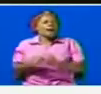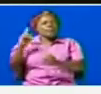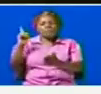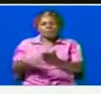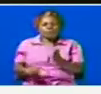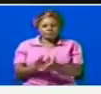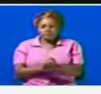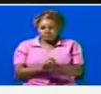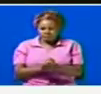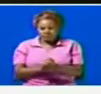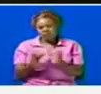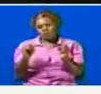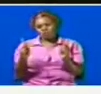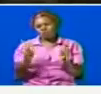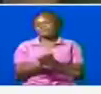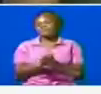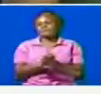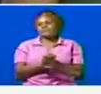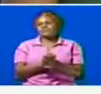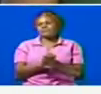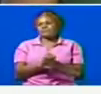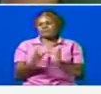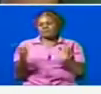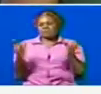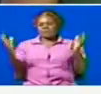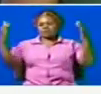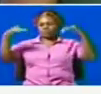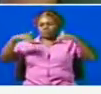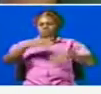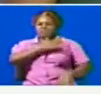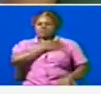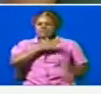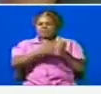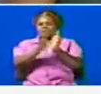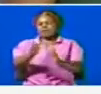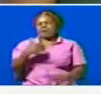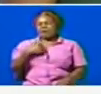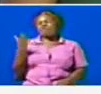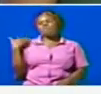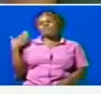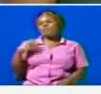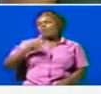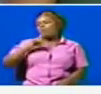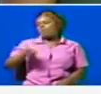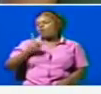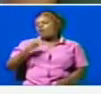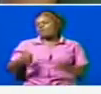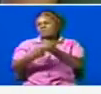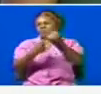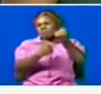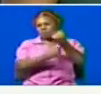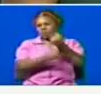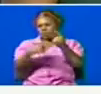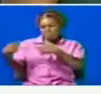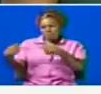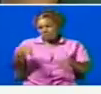like. Right, Duncan, let's talk about a press briefing that the NASA leaders had earlier, and they cautioned their supporters against